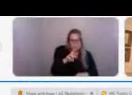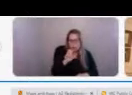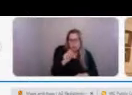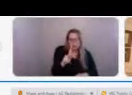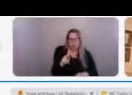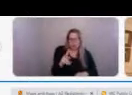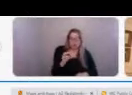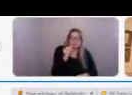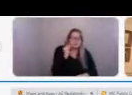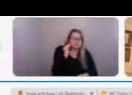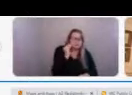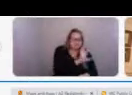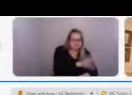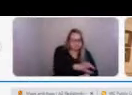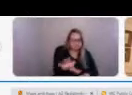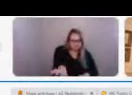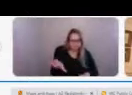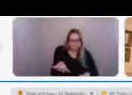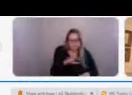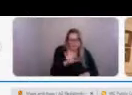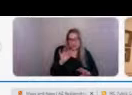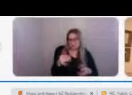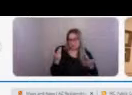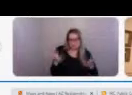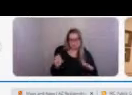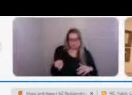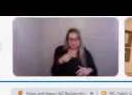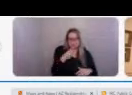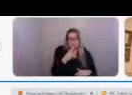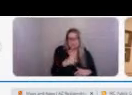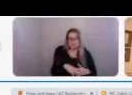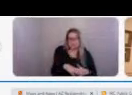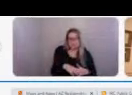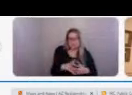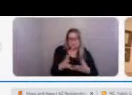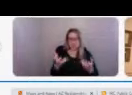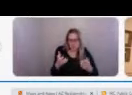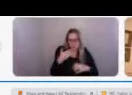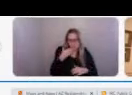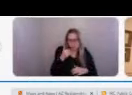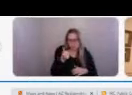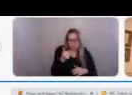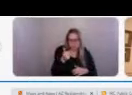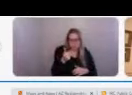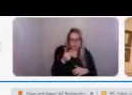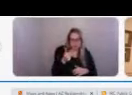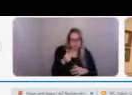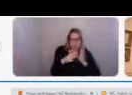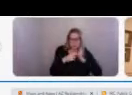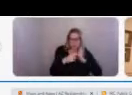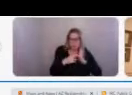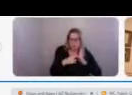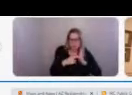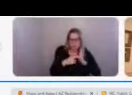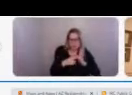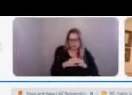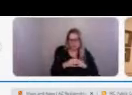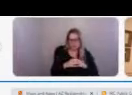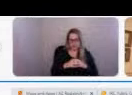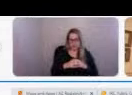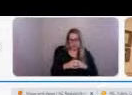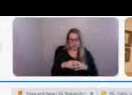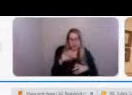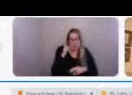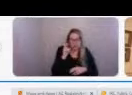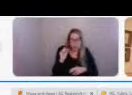that uh so that's all i have to say and uh i want better and representation that is going to hear